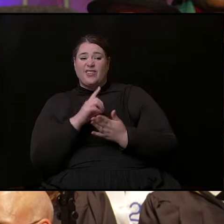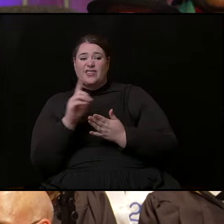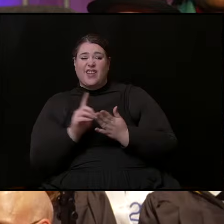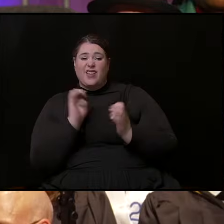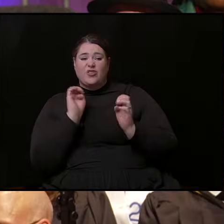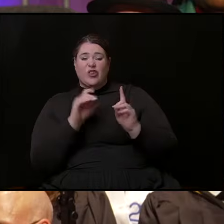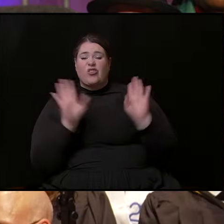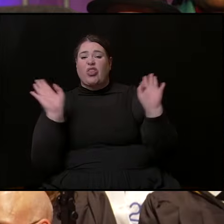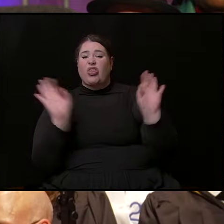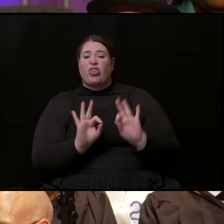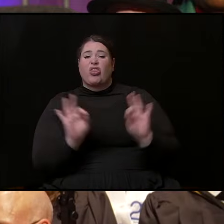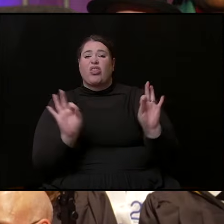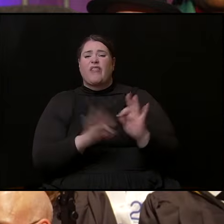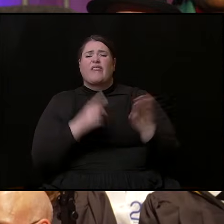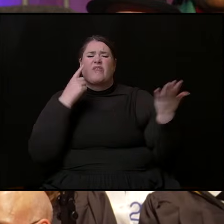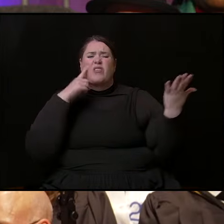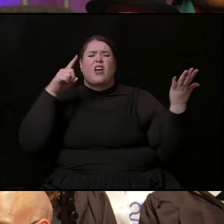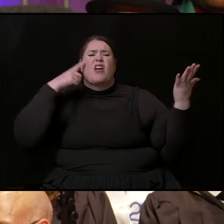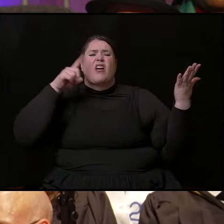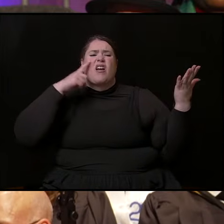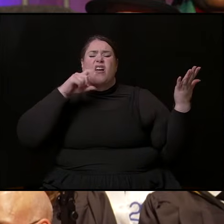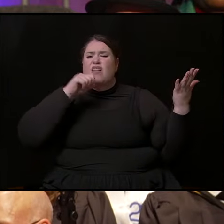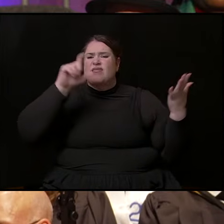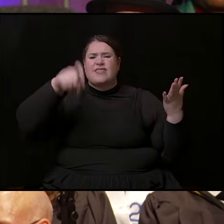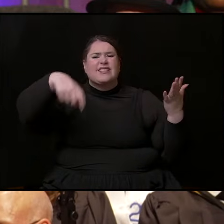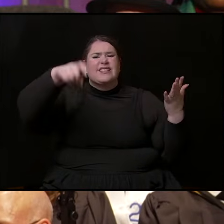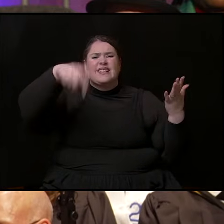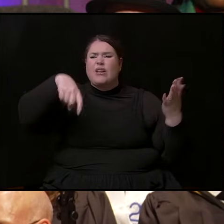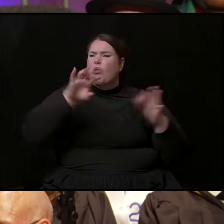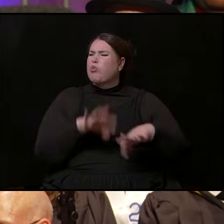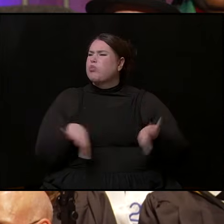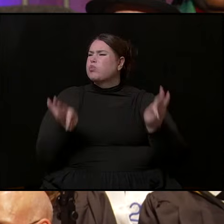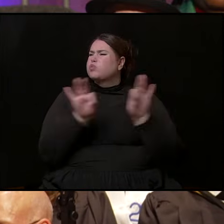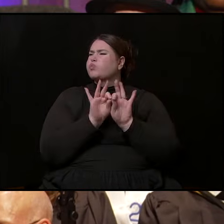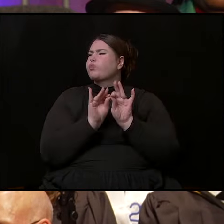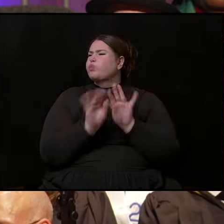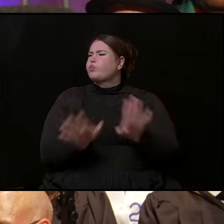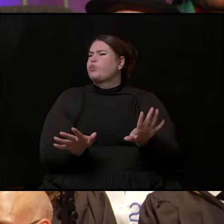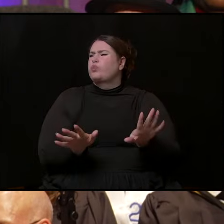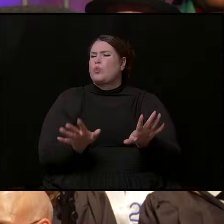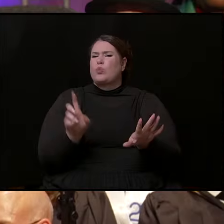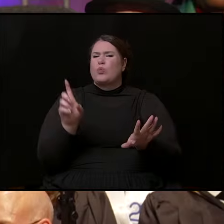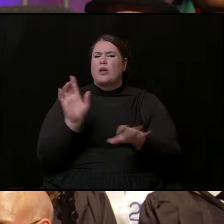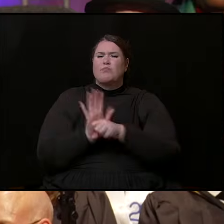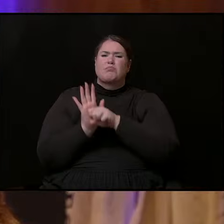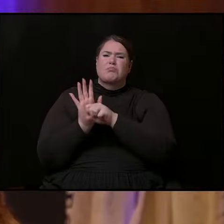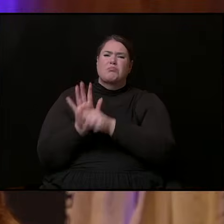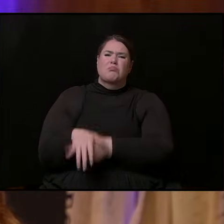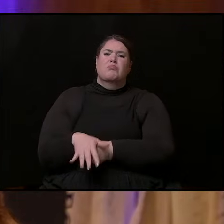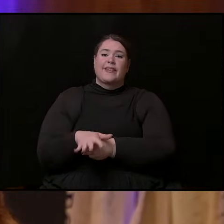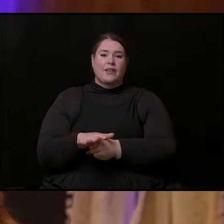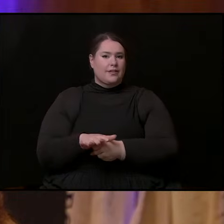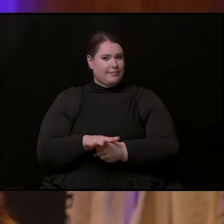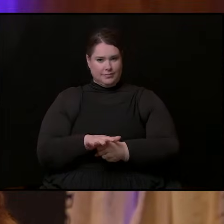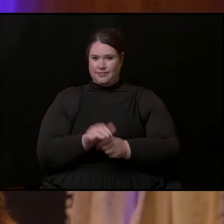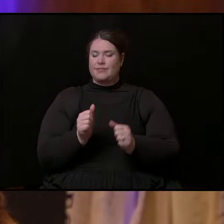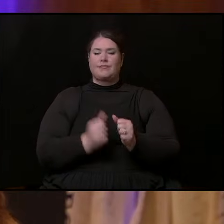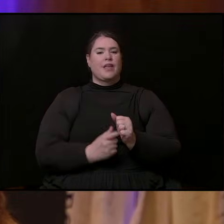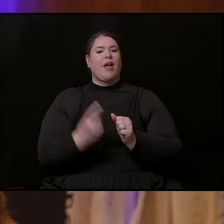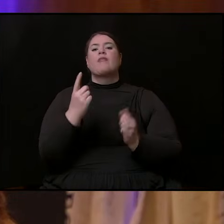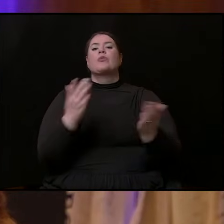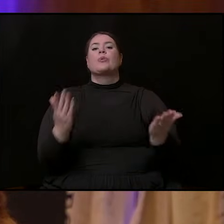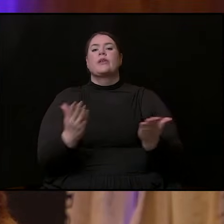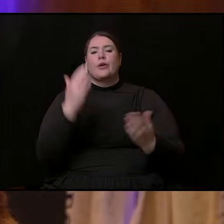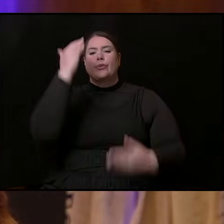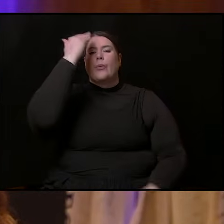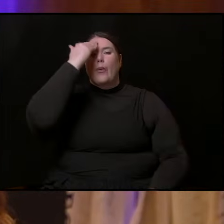indulgent, unnecessary, or much worse, something to be silenced. But every one of us here today